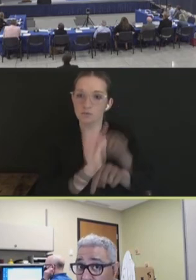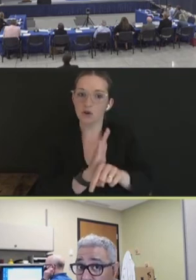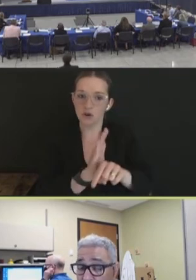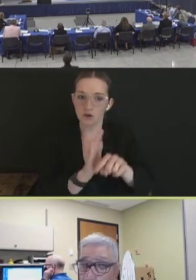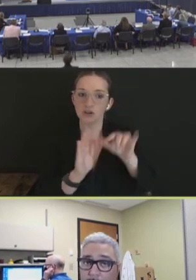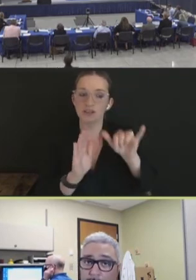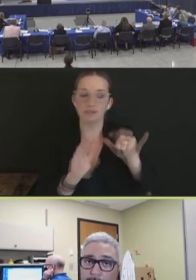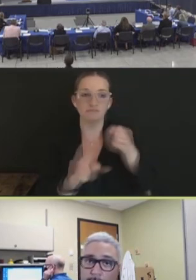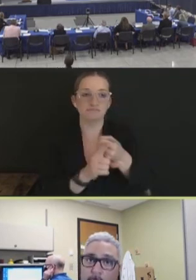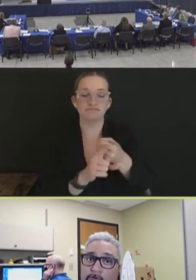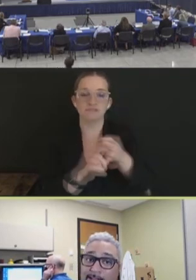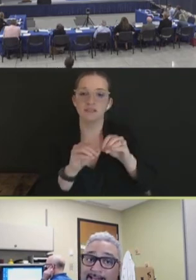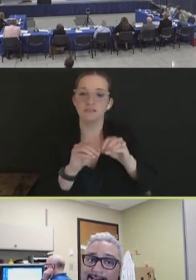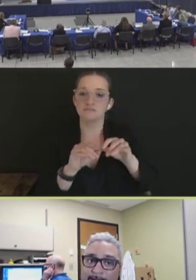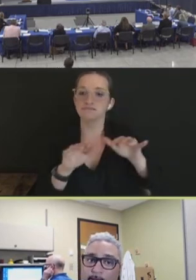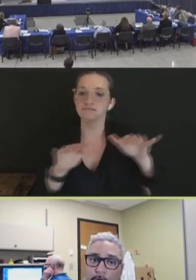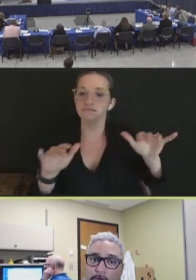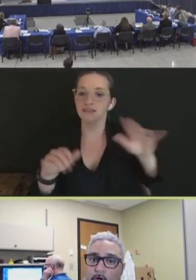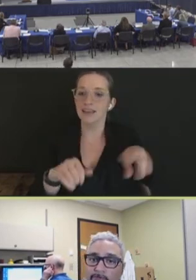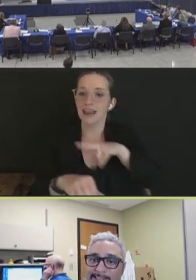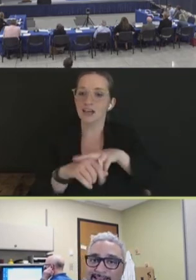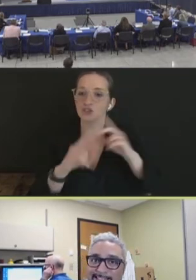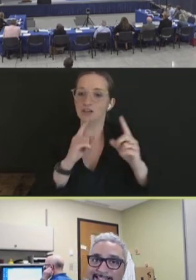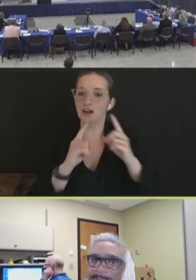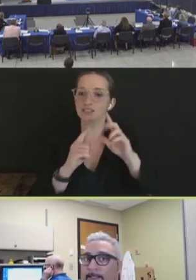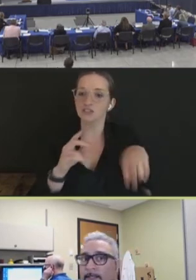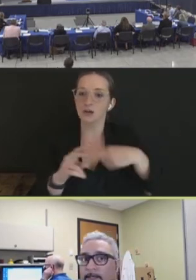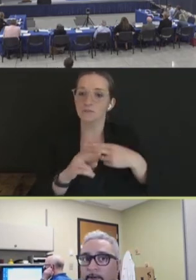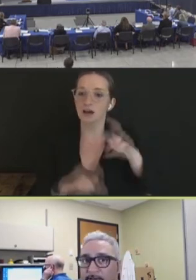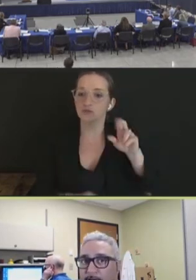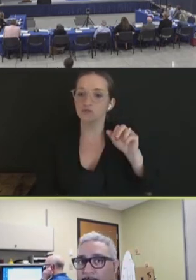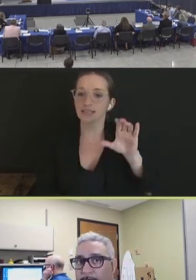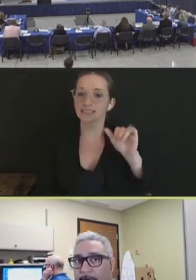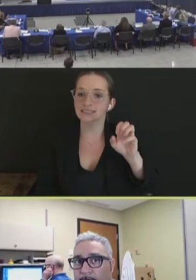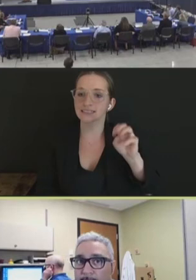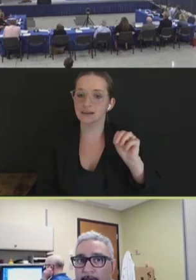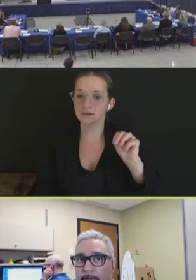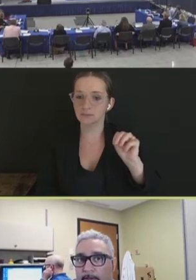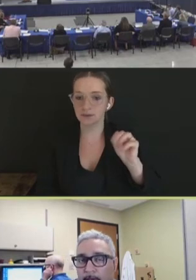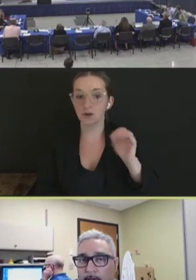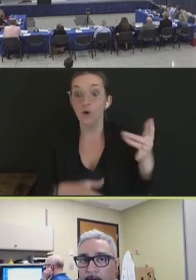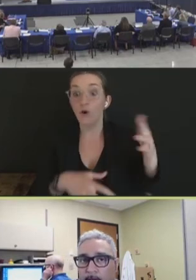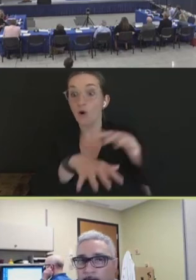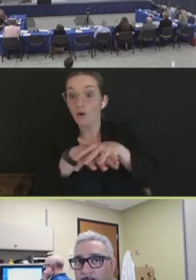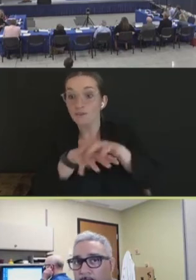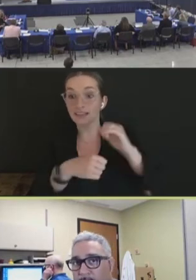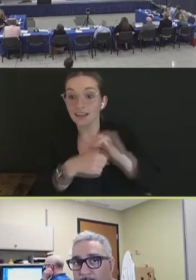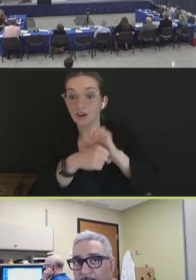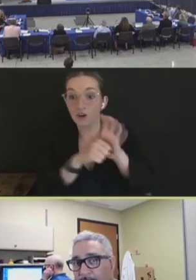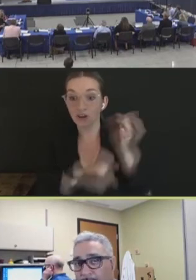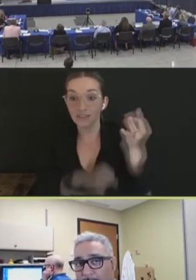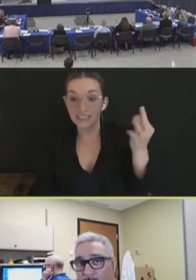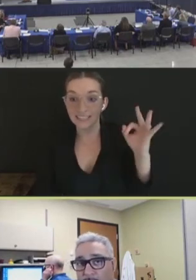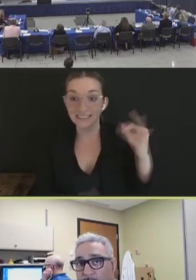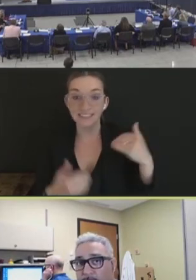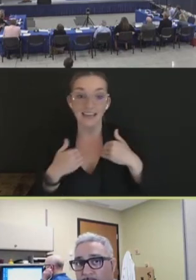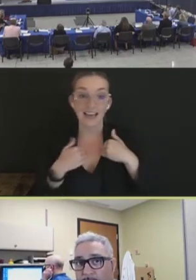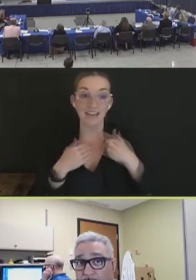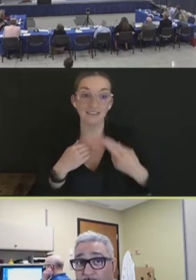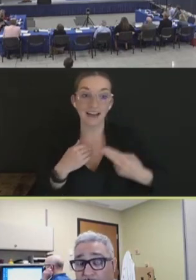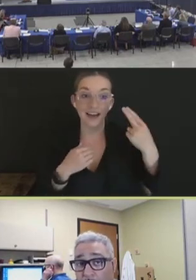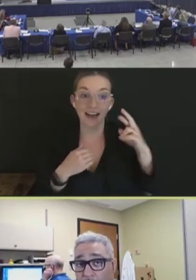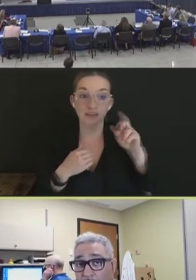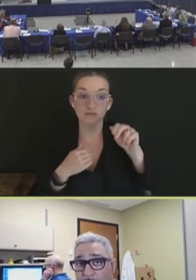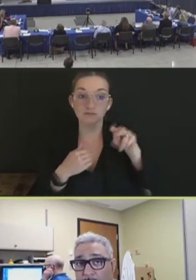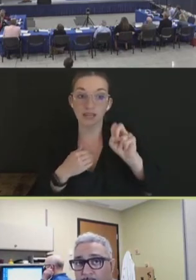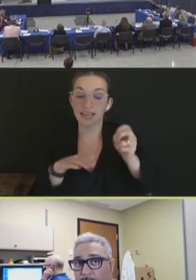systemic racism. This was overlaid with COVID-19, having greater incidence, death and transmission in